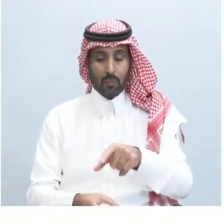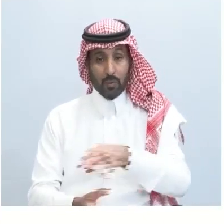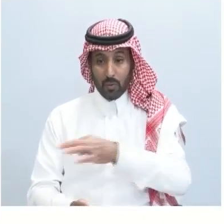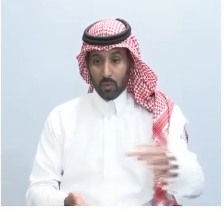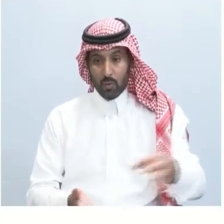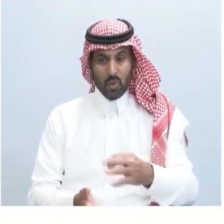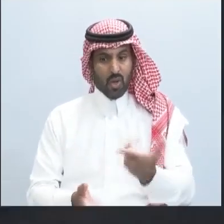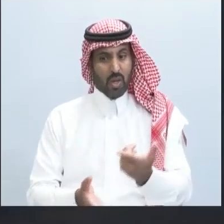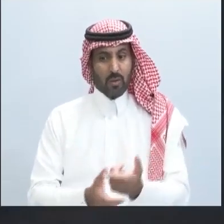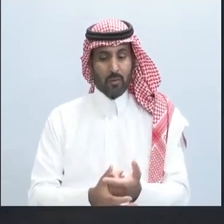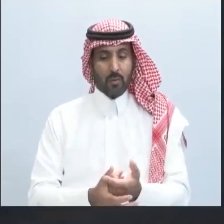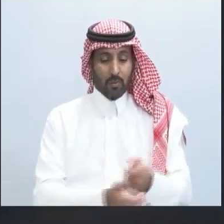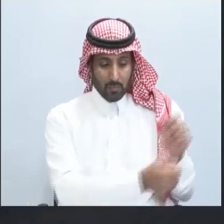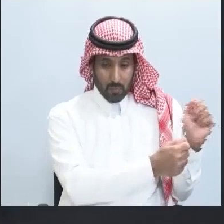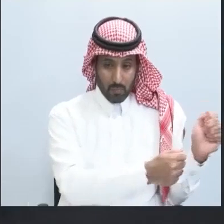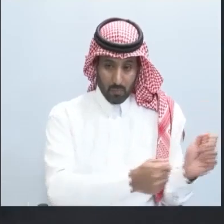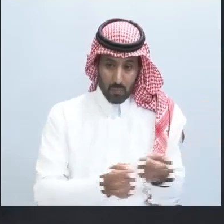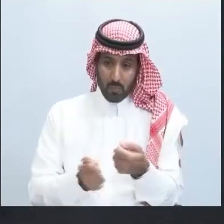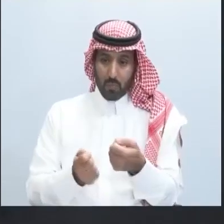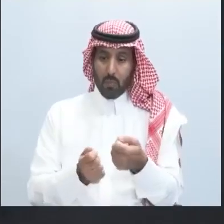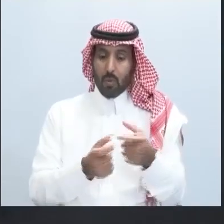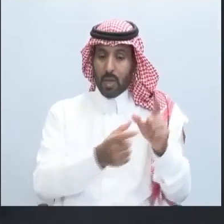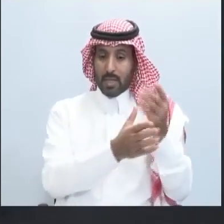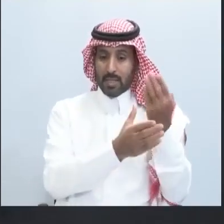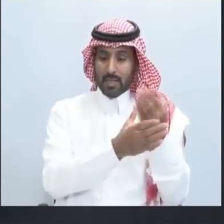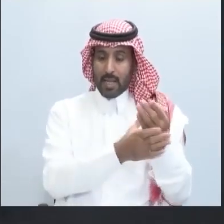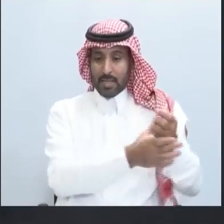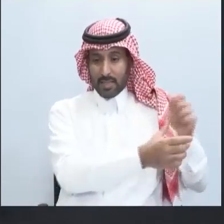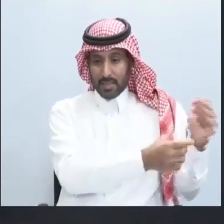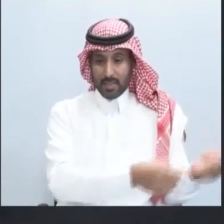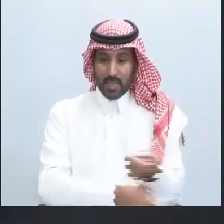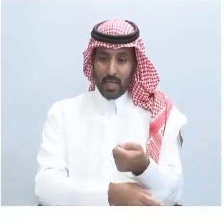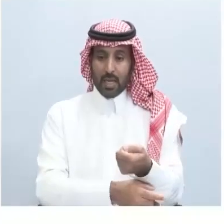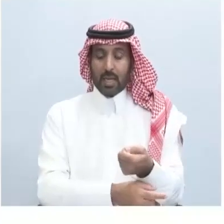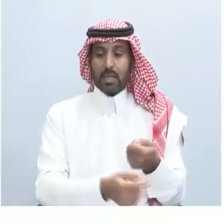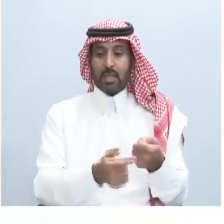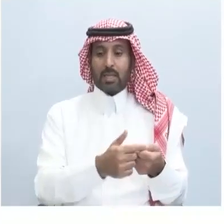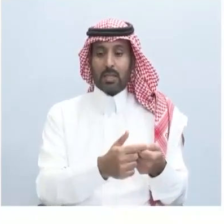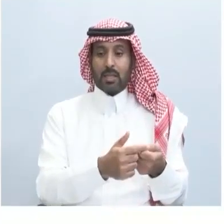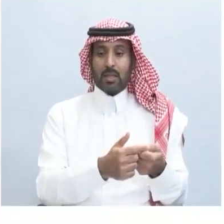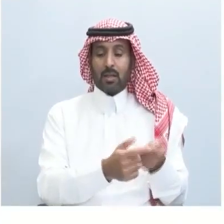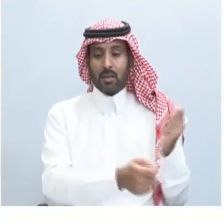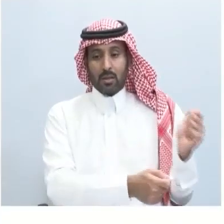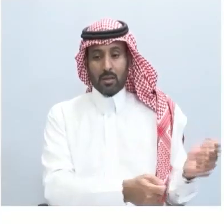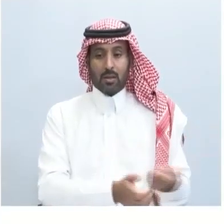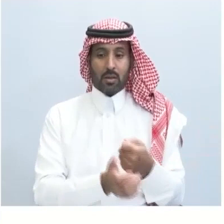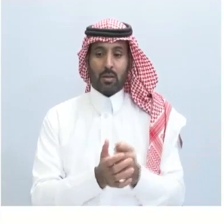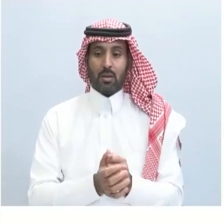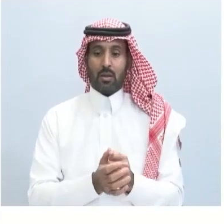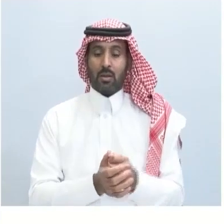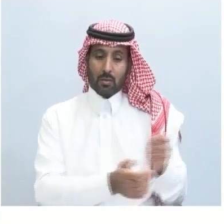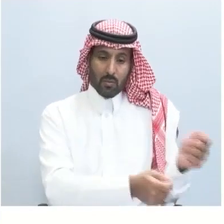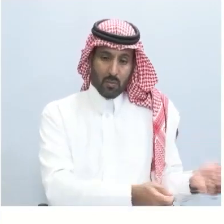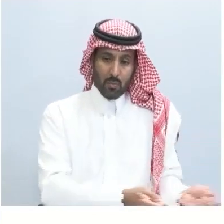how does it move? Using what? So let's see the answer here. The puck is